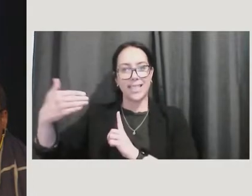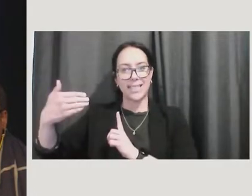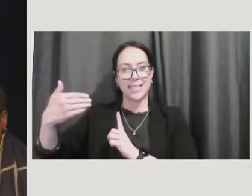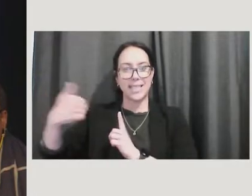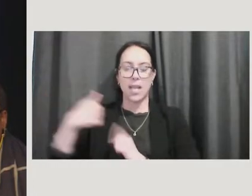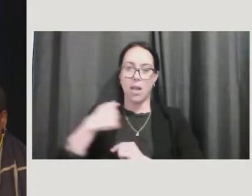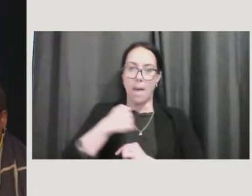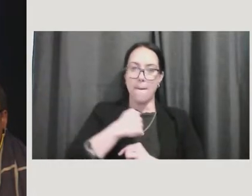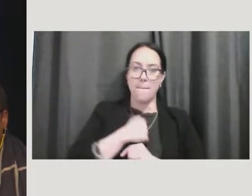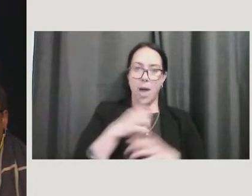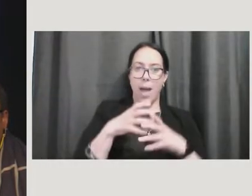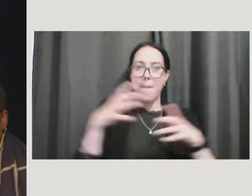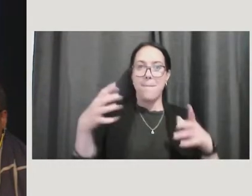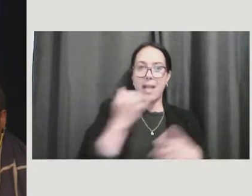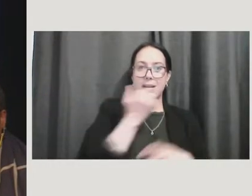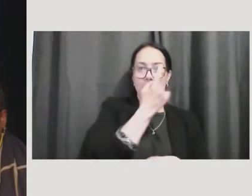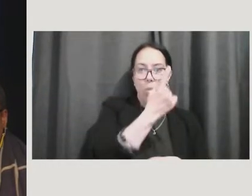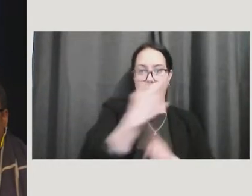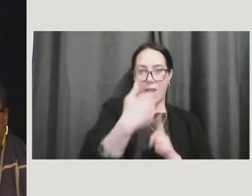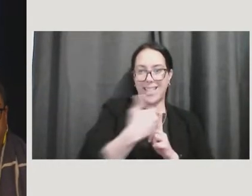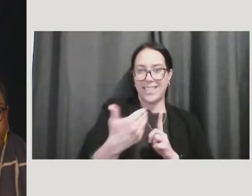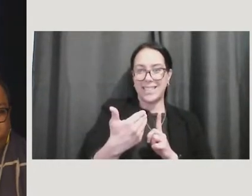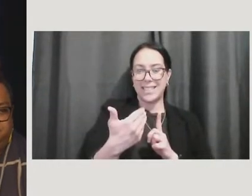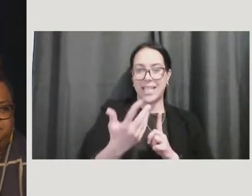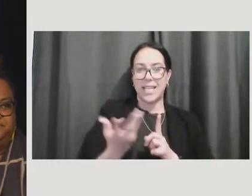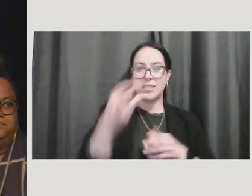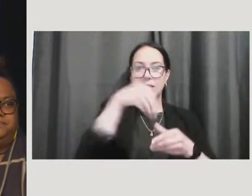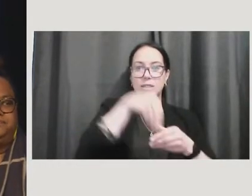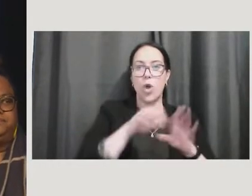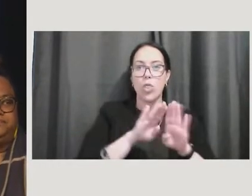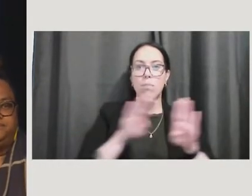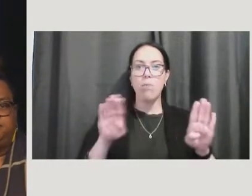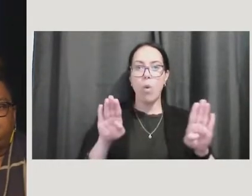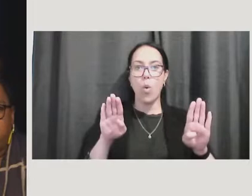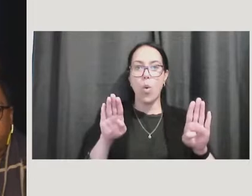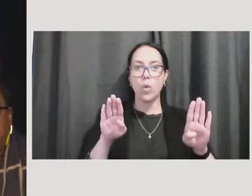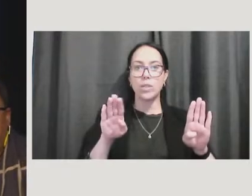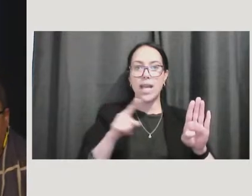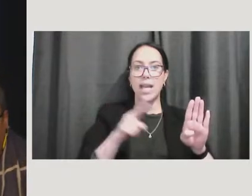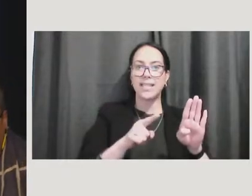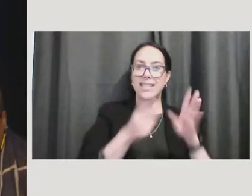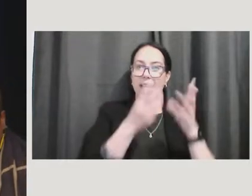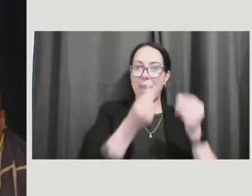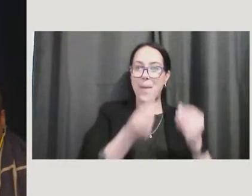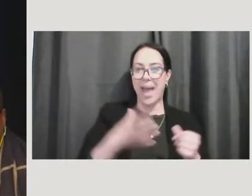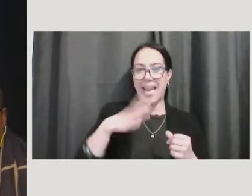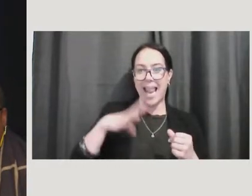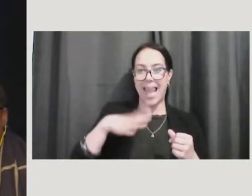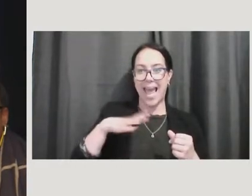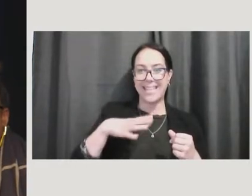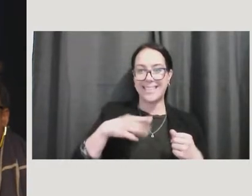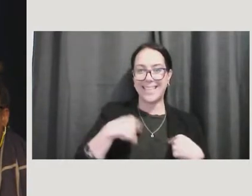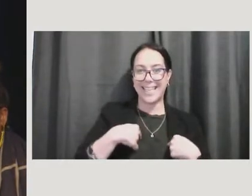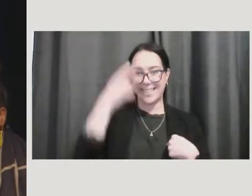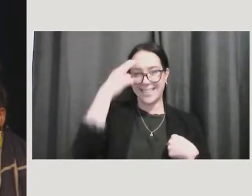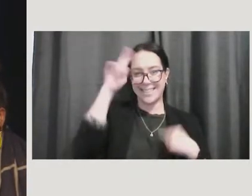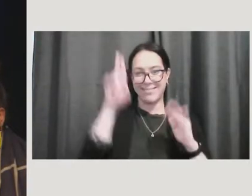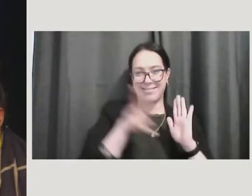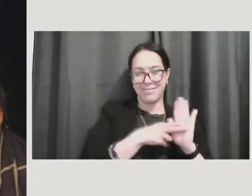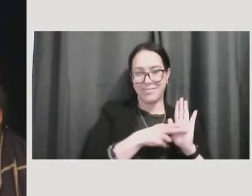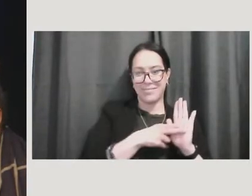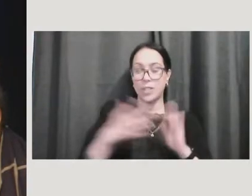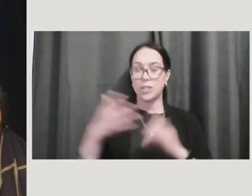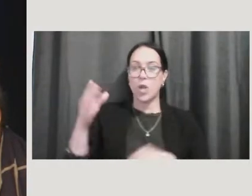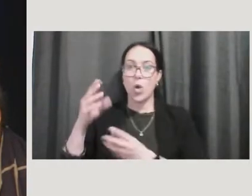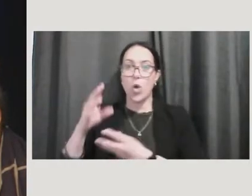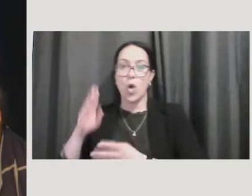aboard on the trust of Valley Pacifica as them as the money lady so making sure that the money that comes through from